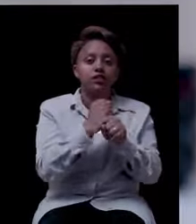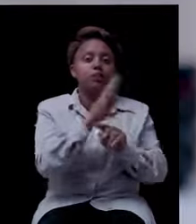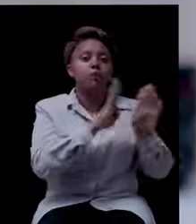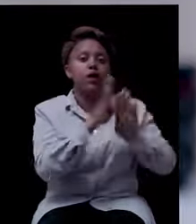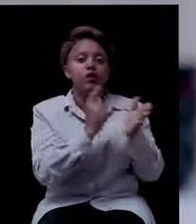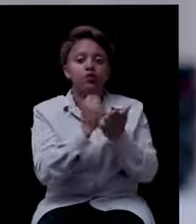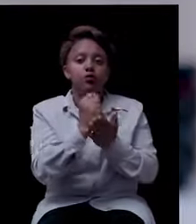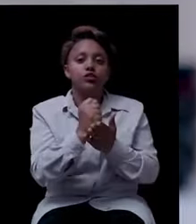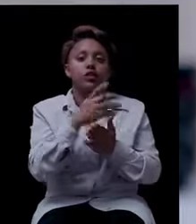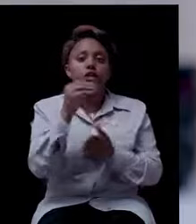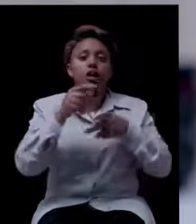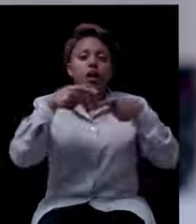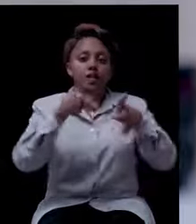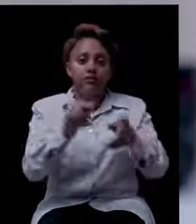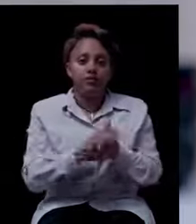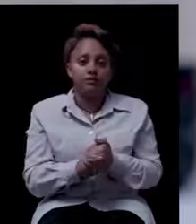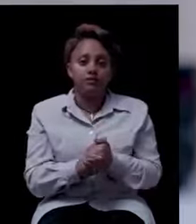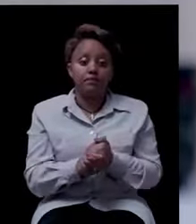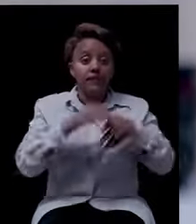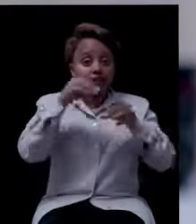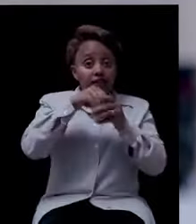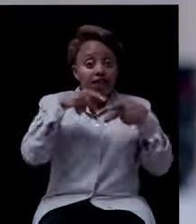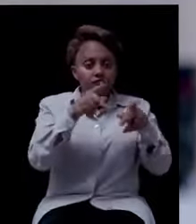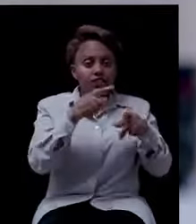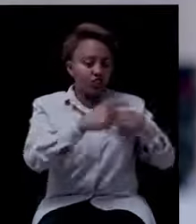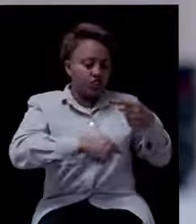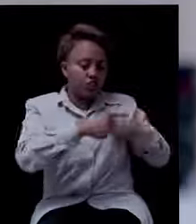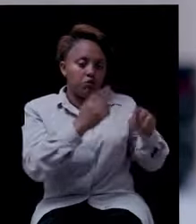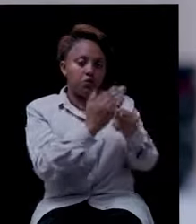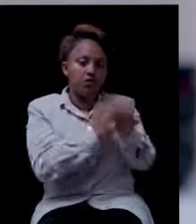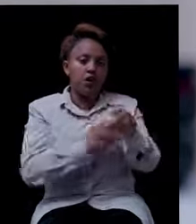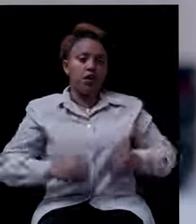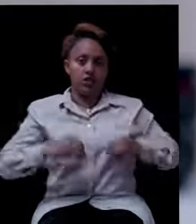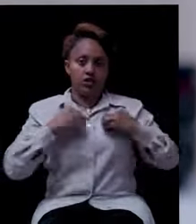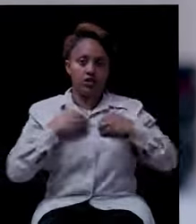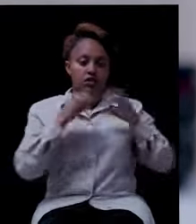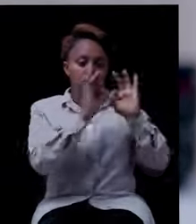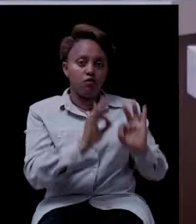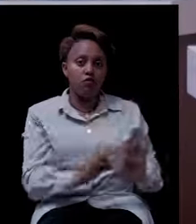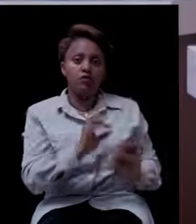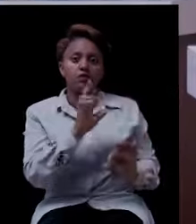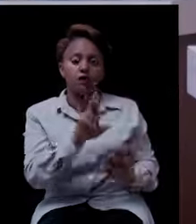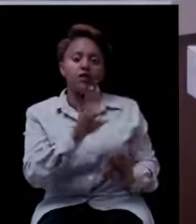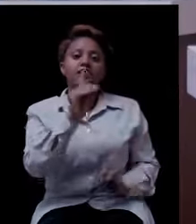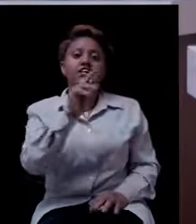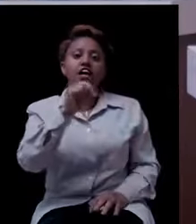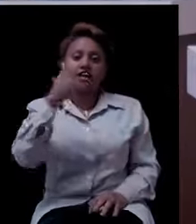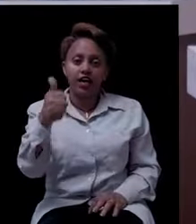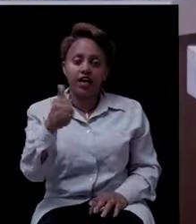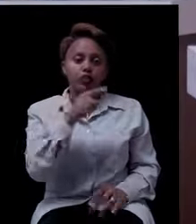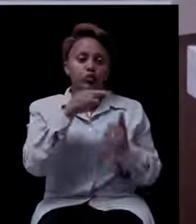application of biotechnology is the agriculture. In agriculture, genetically modified organisms that are formed